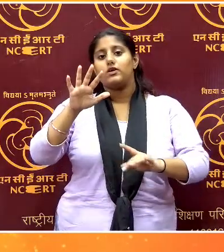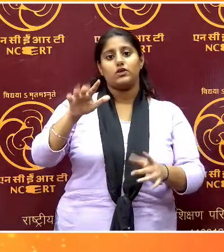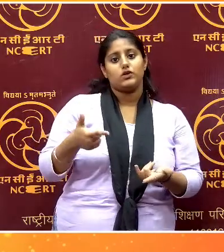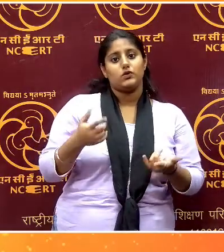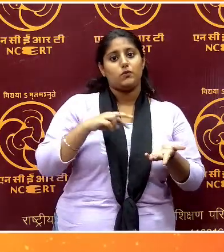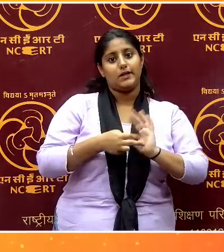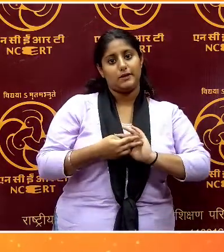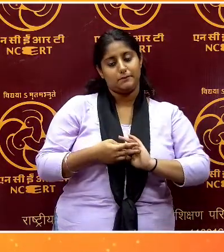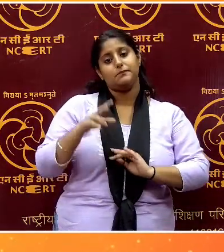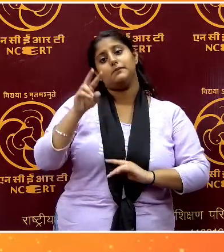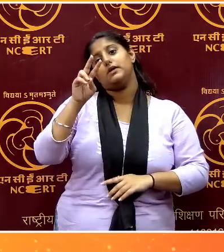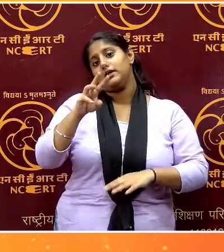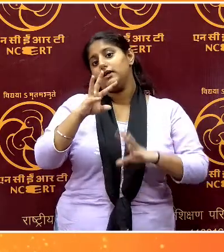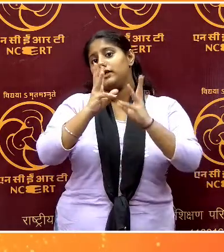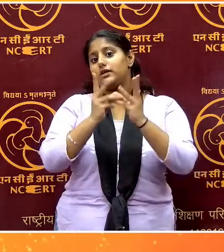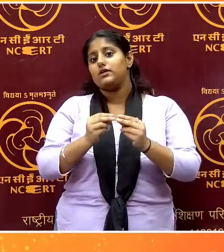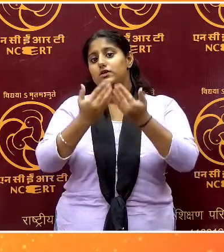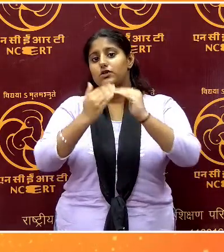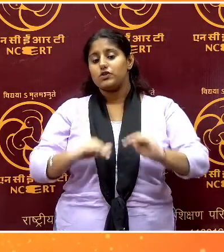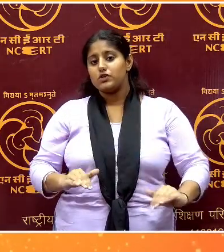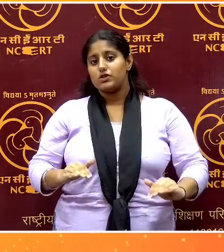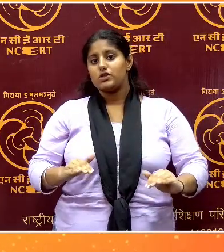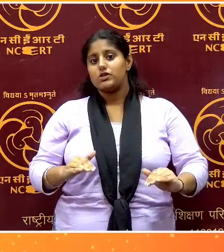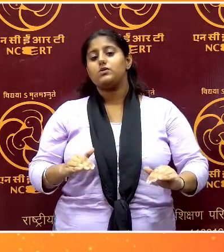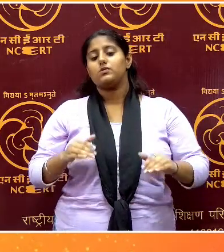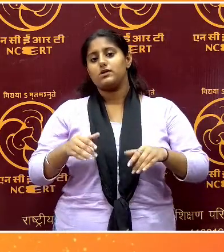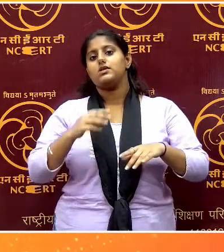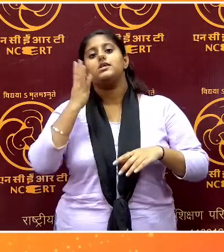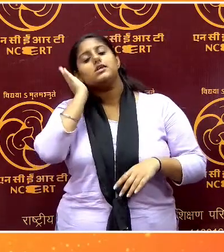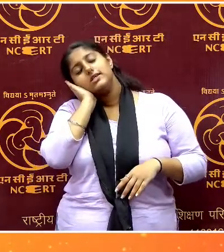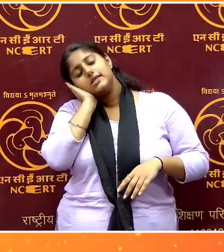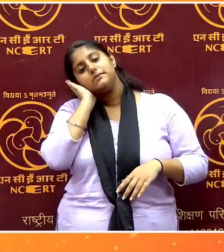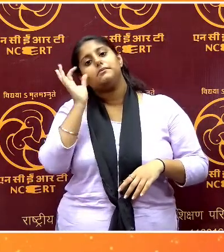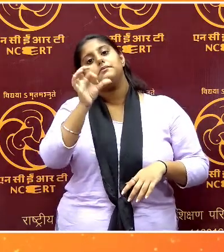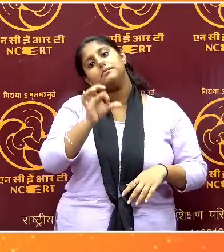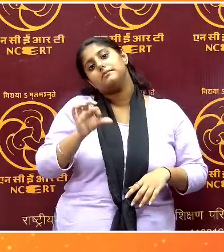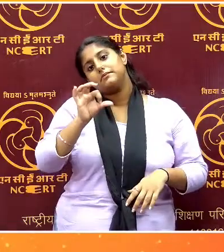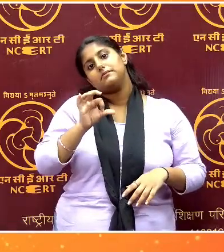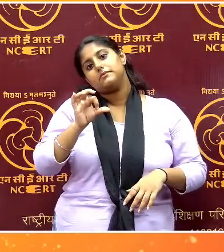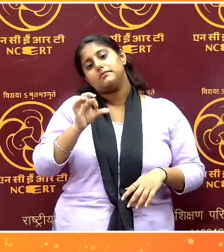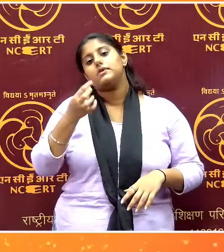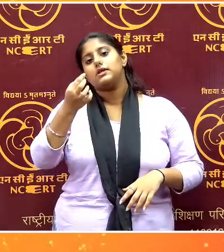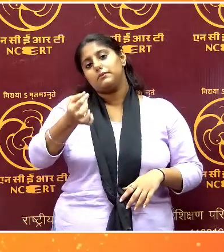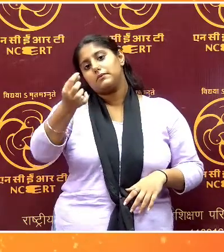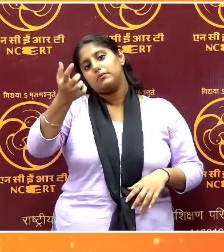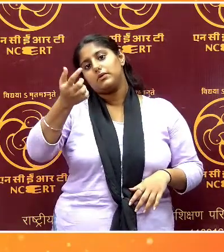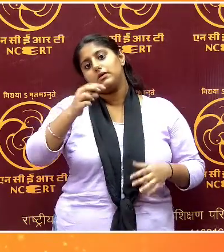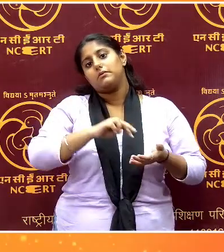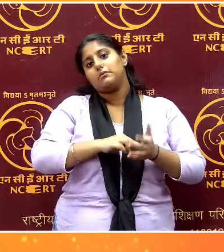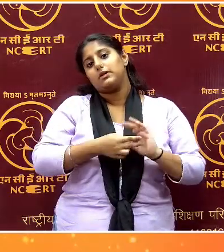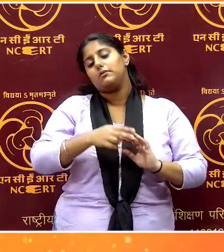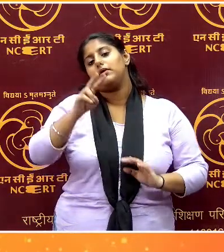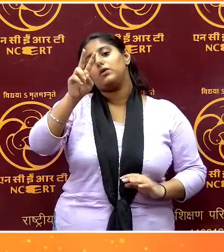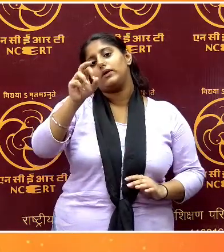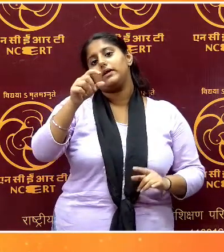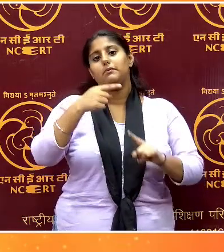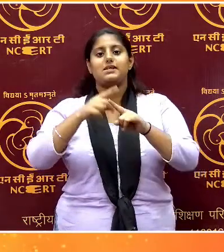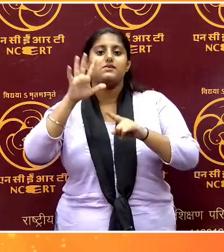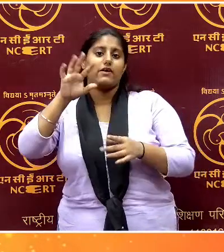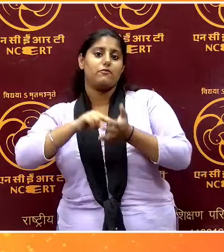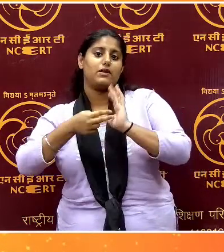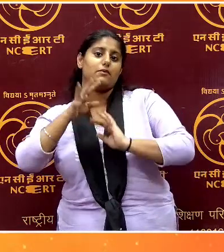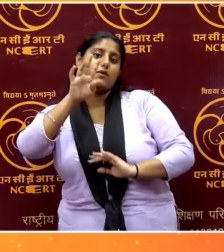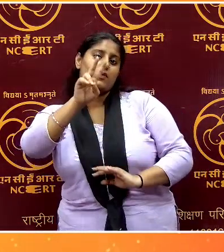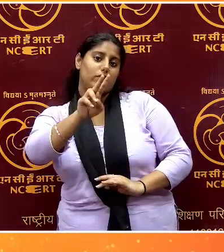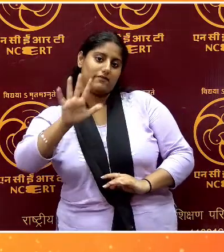So, therefore, number of children who sleep at least 9 hours only sometimes is 20 plus 5, that is